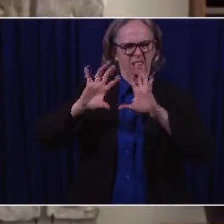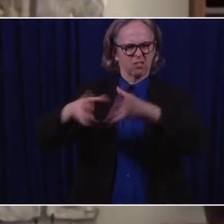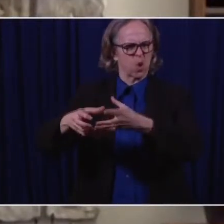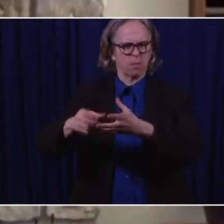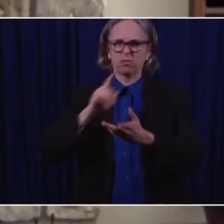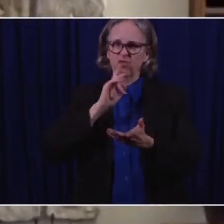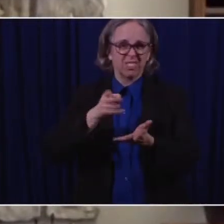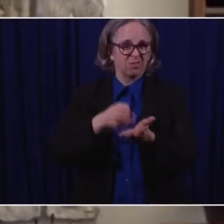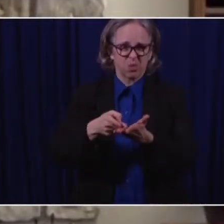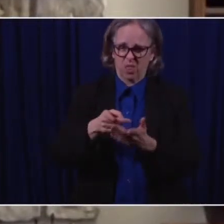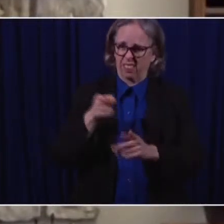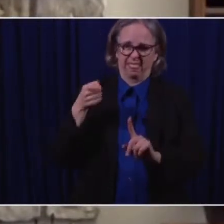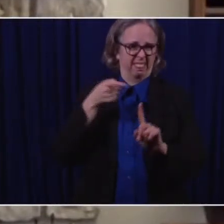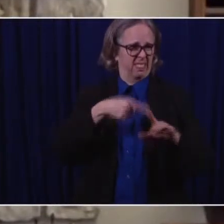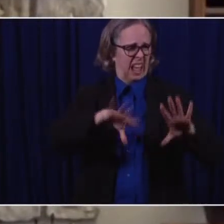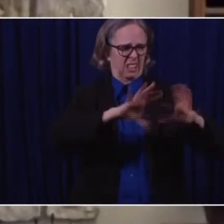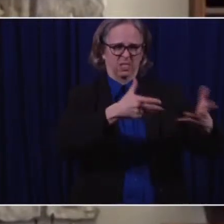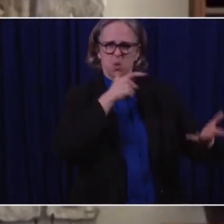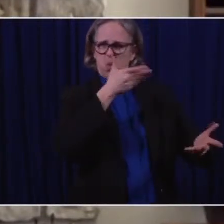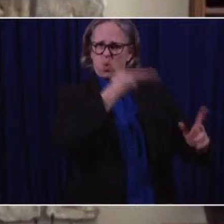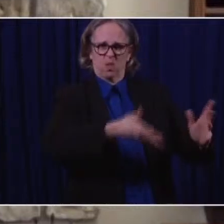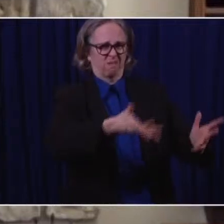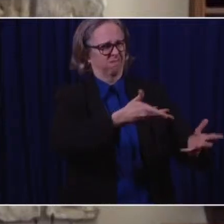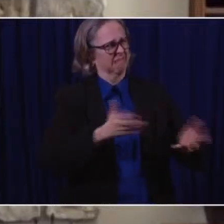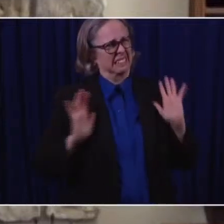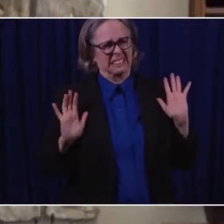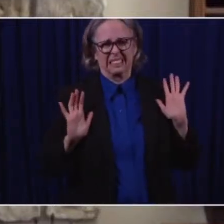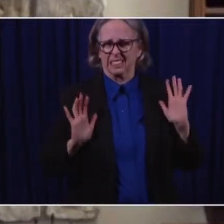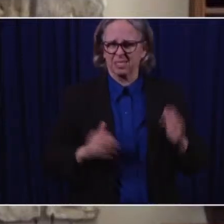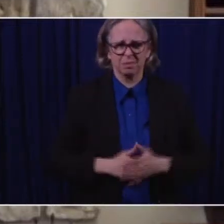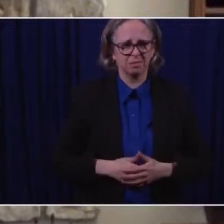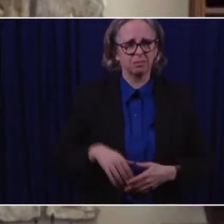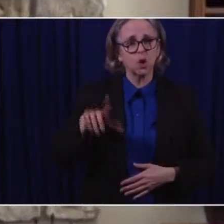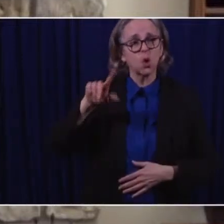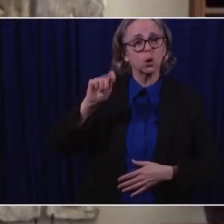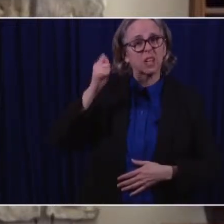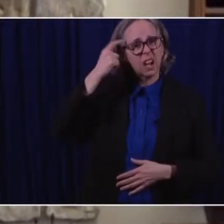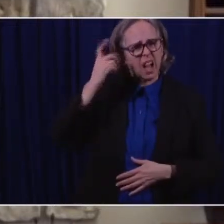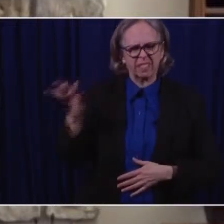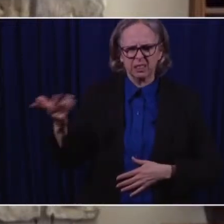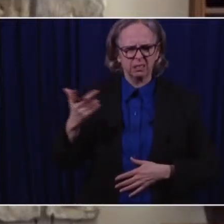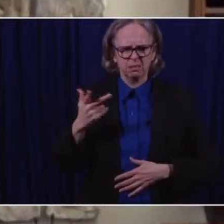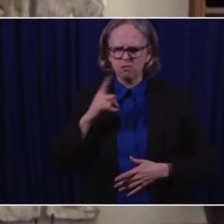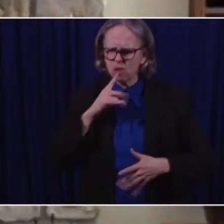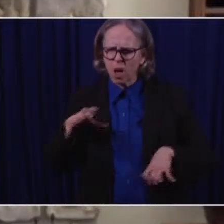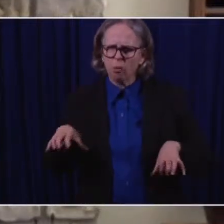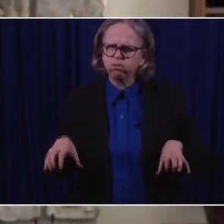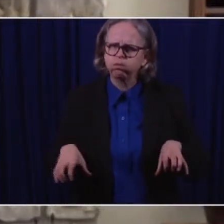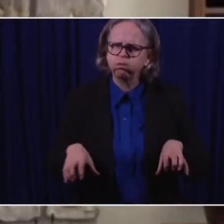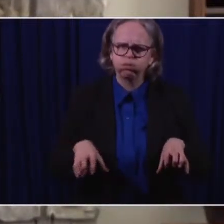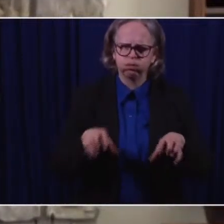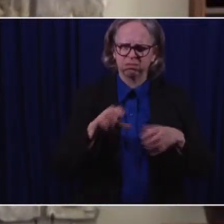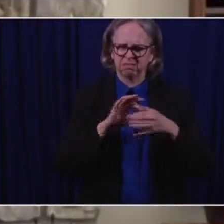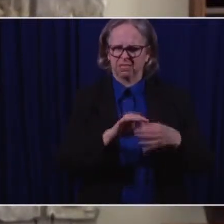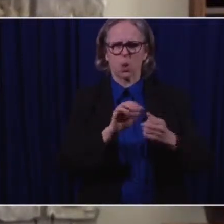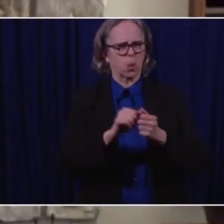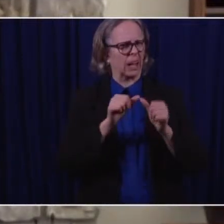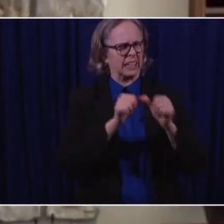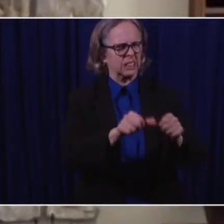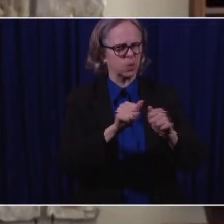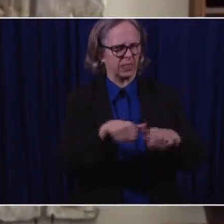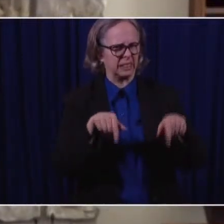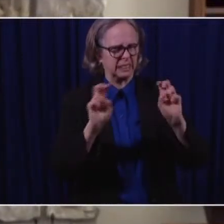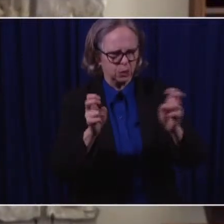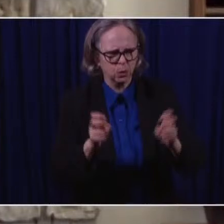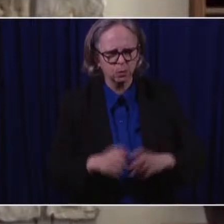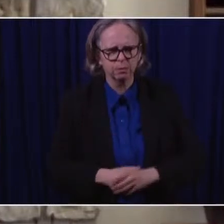continue. The most important thing I think that we're doing, we've reached out to the private sector. We're bringing experts